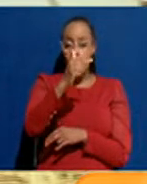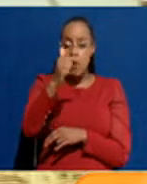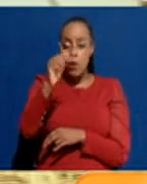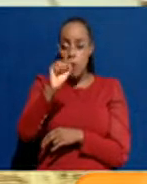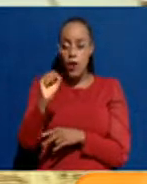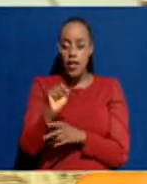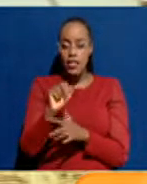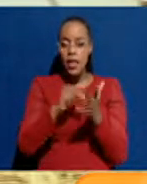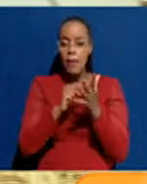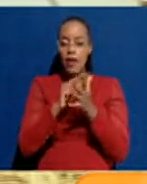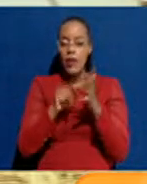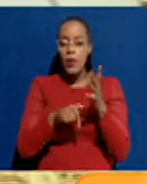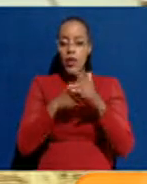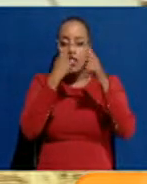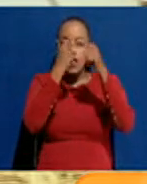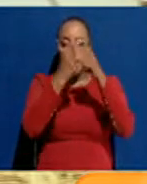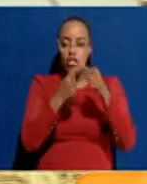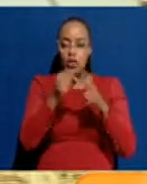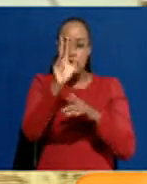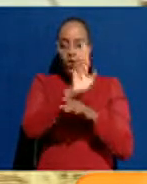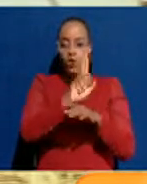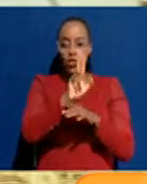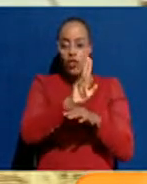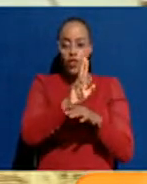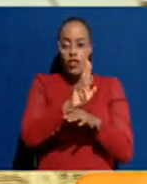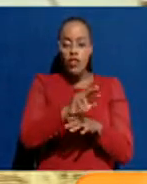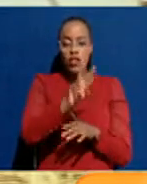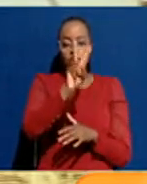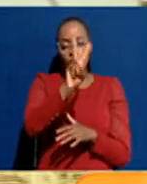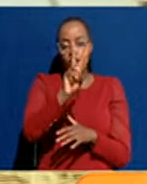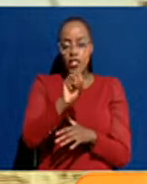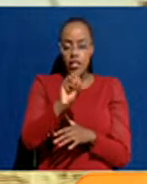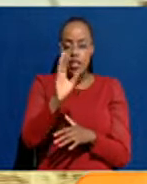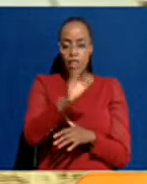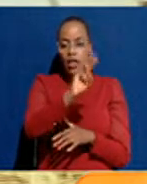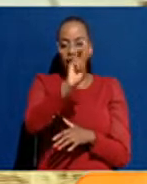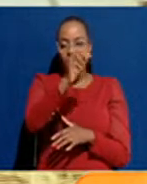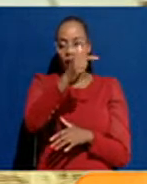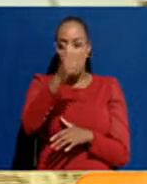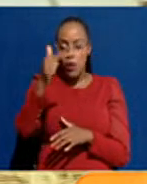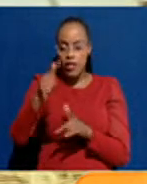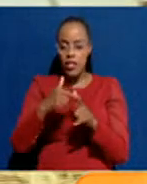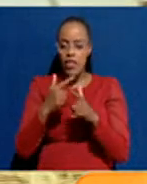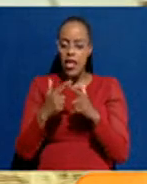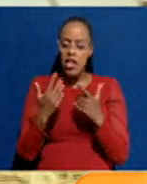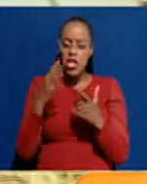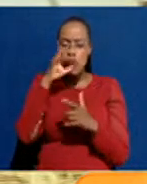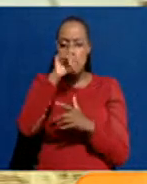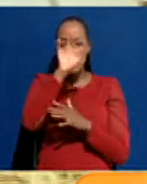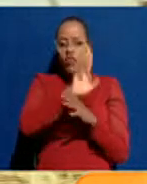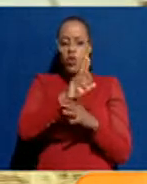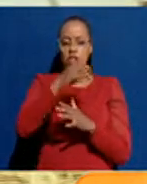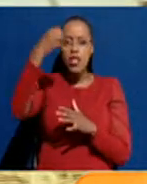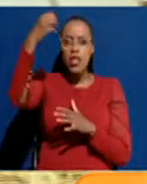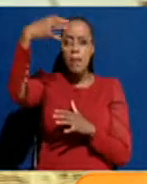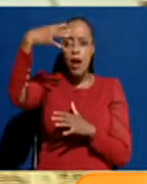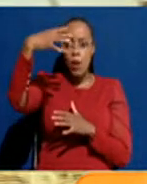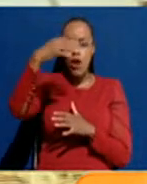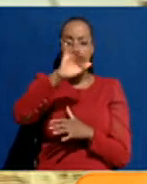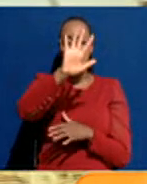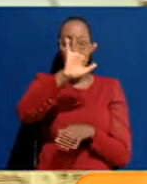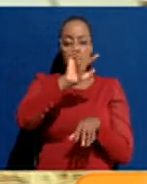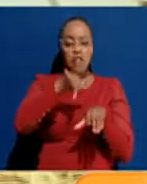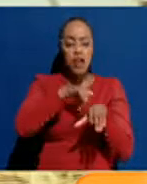would mean the total consumption is just about 20 watts. Mm-hmm. Assume you are using that power or that lighting for